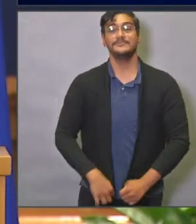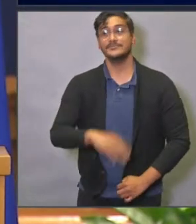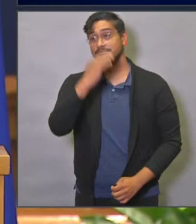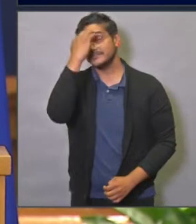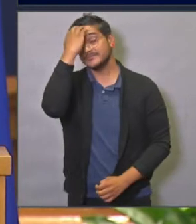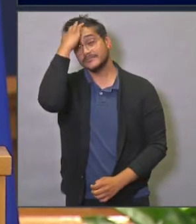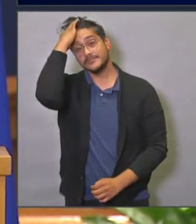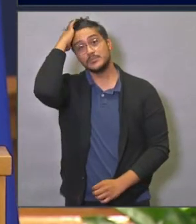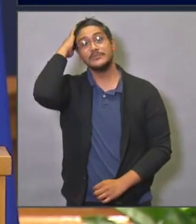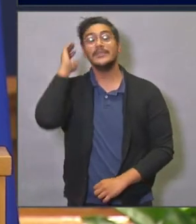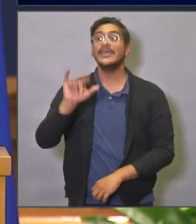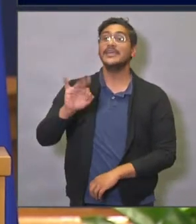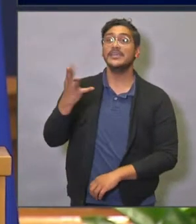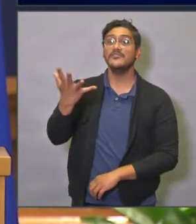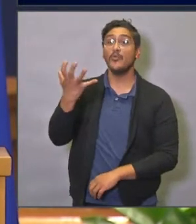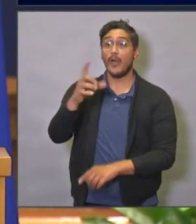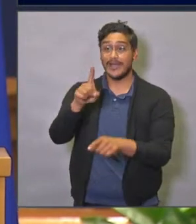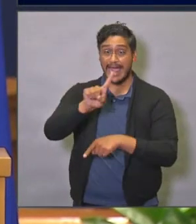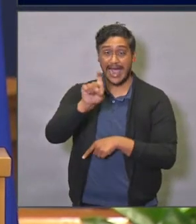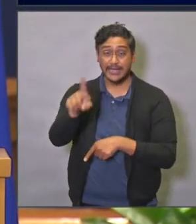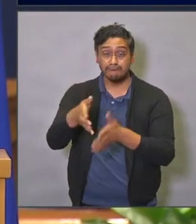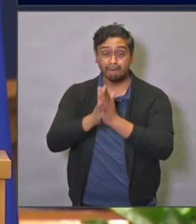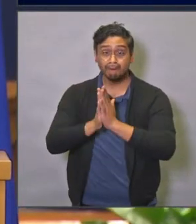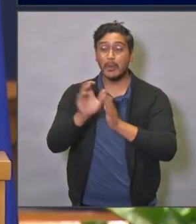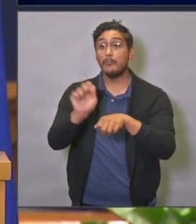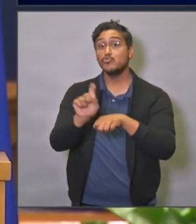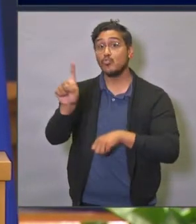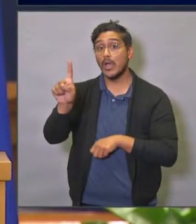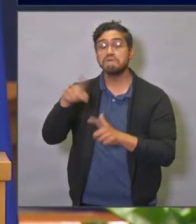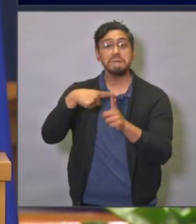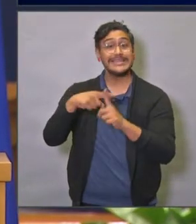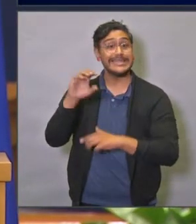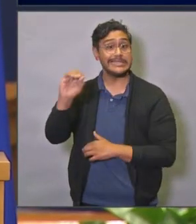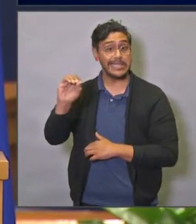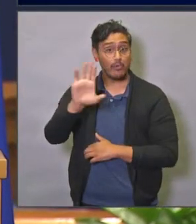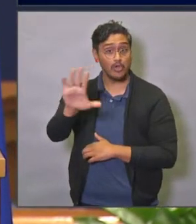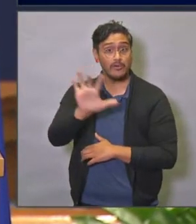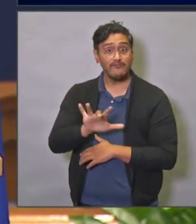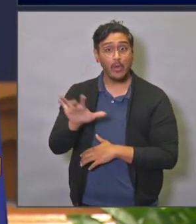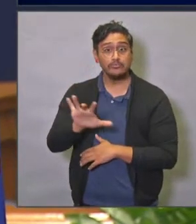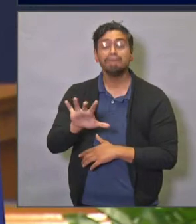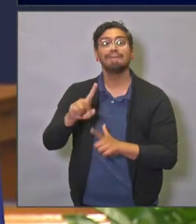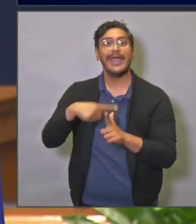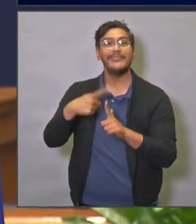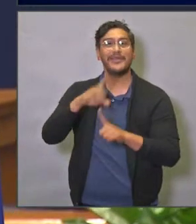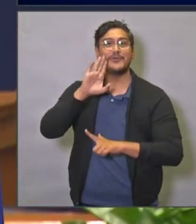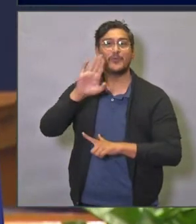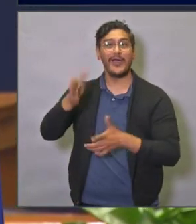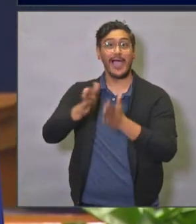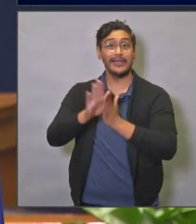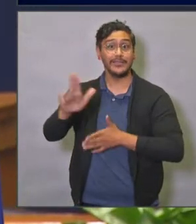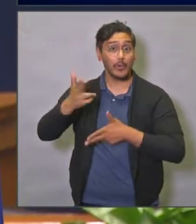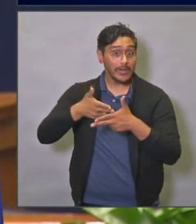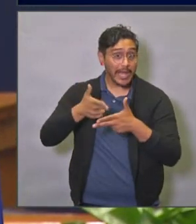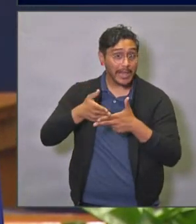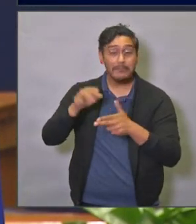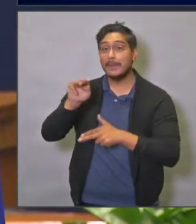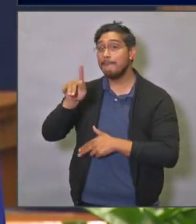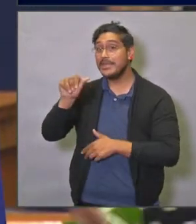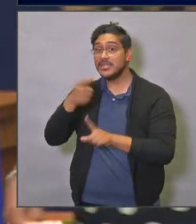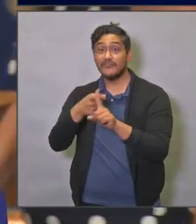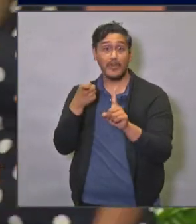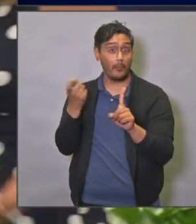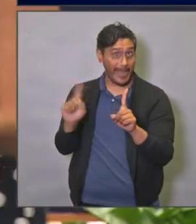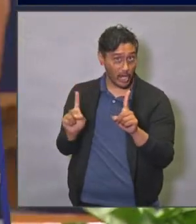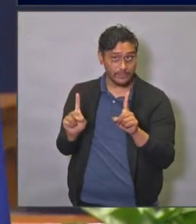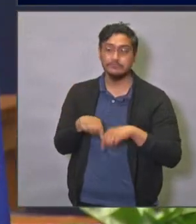Ladies and gentlemen, if you'd like to ask a question, please press 1 and then 0 on your touch-tone keypad, and an operator will gather your name and your media outlet and further assist